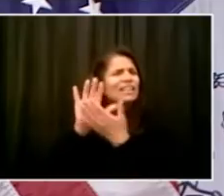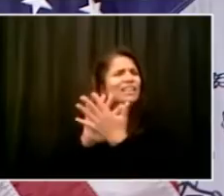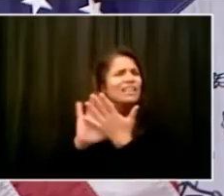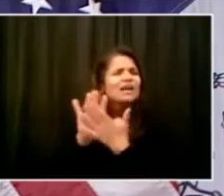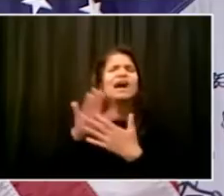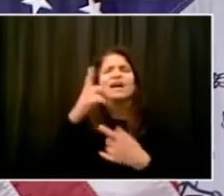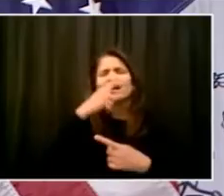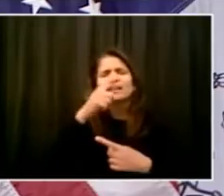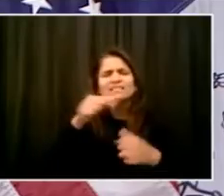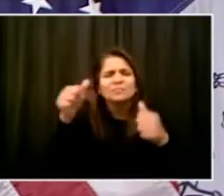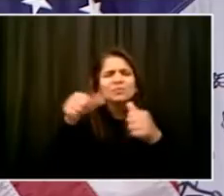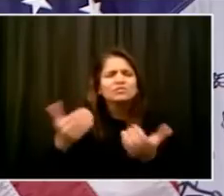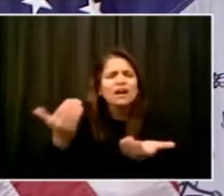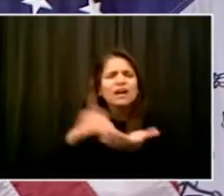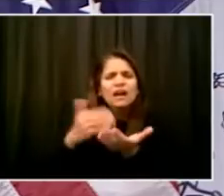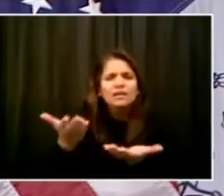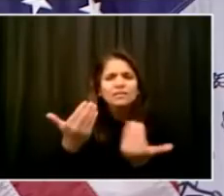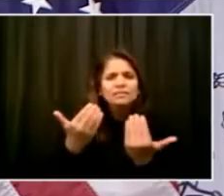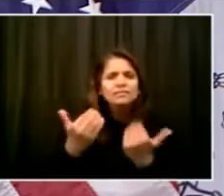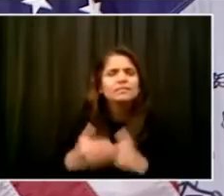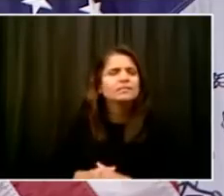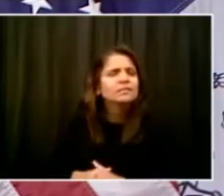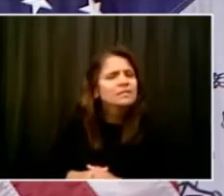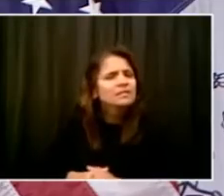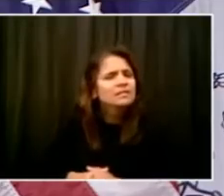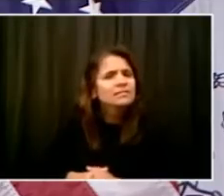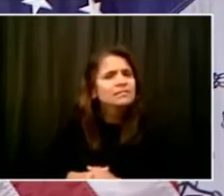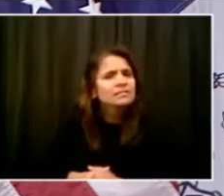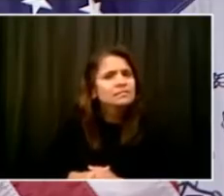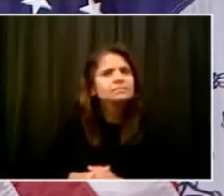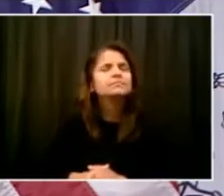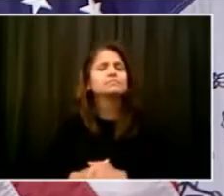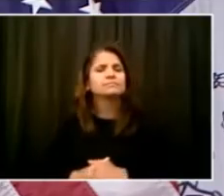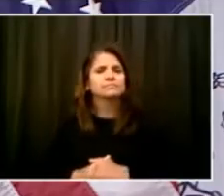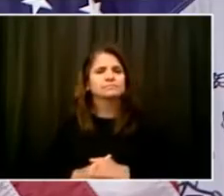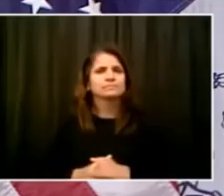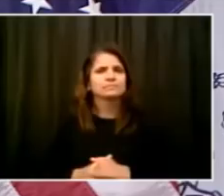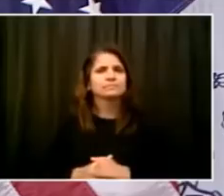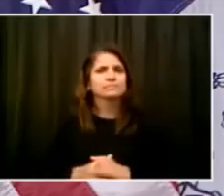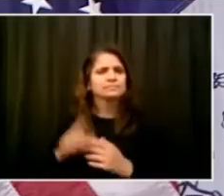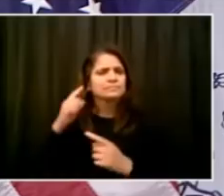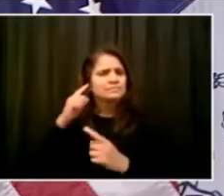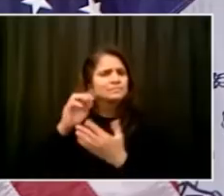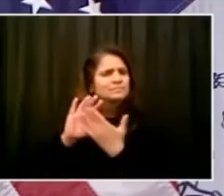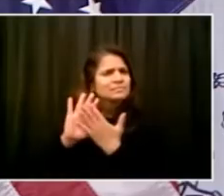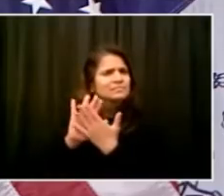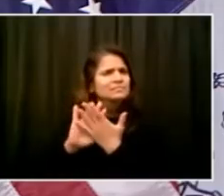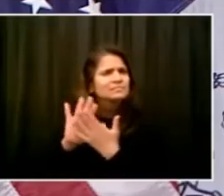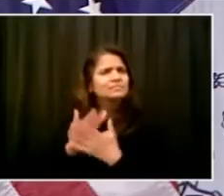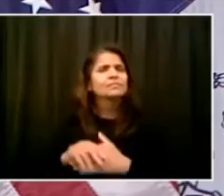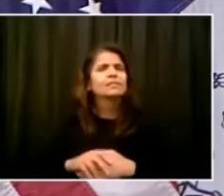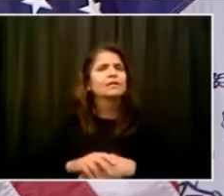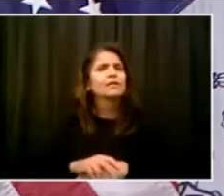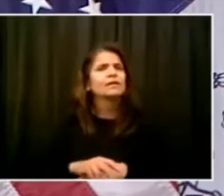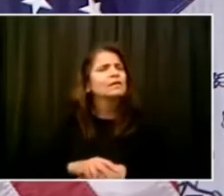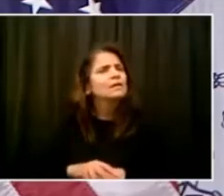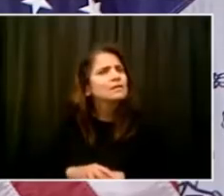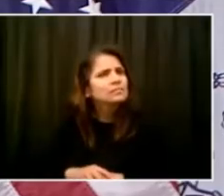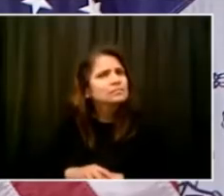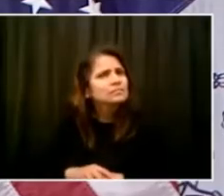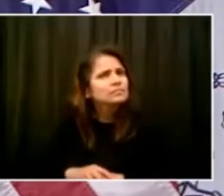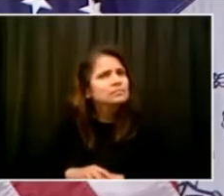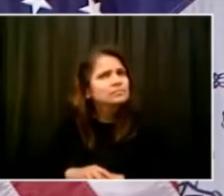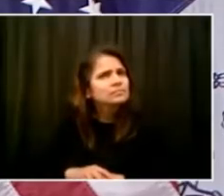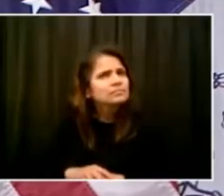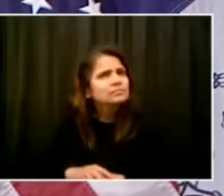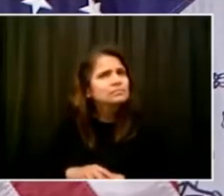say it again. they had revived the vacancy bonus. And it's not just on